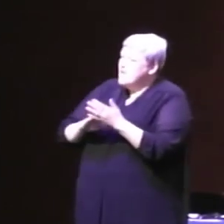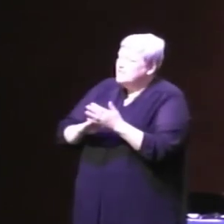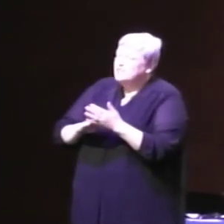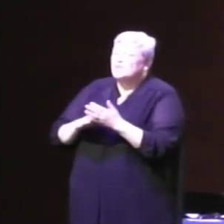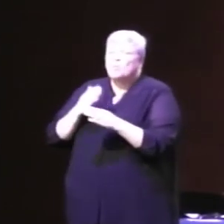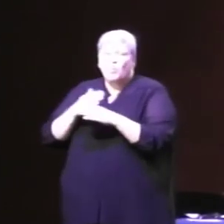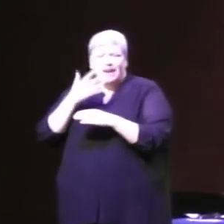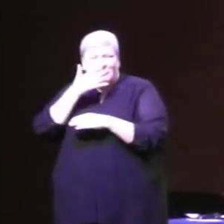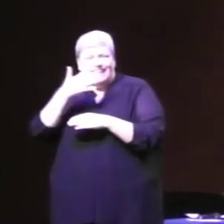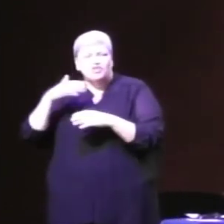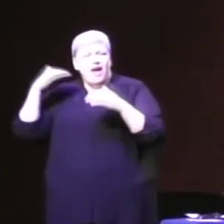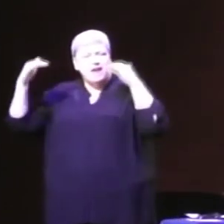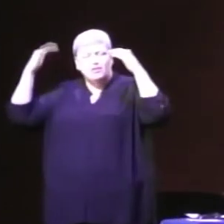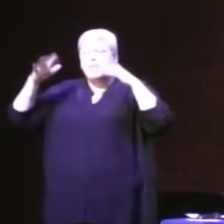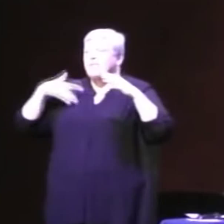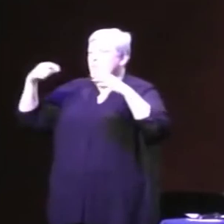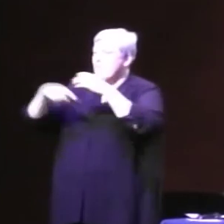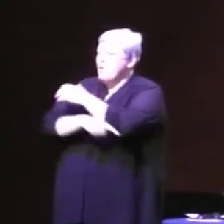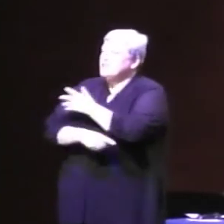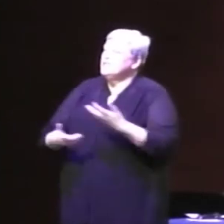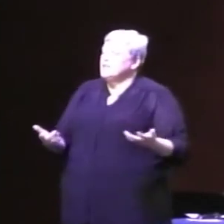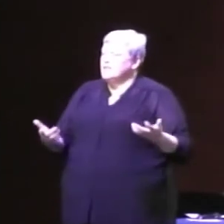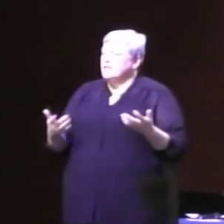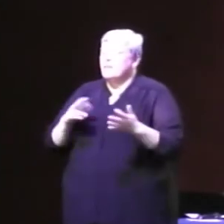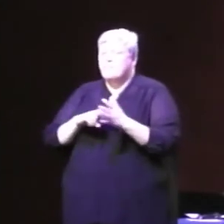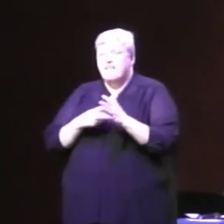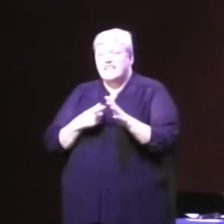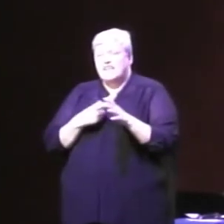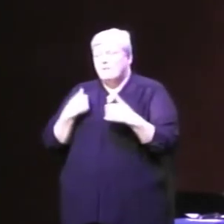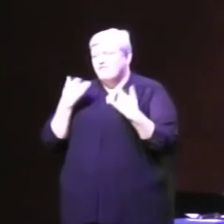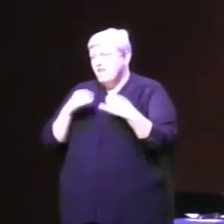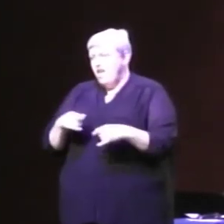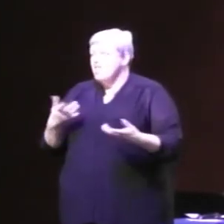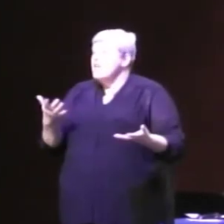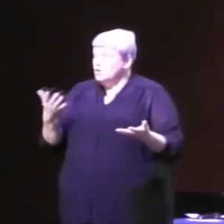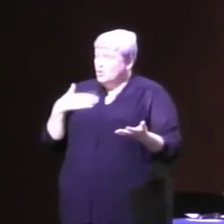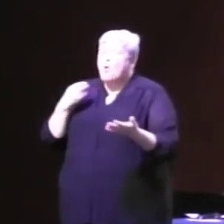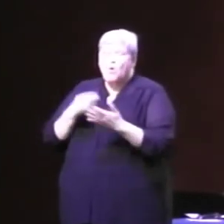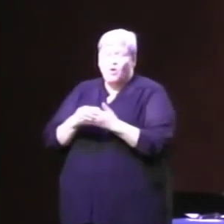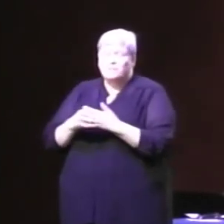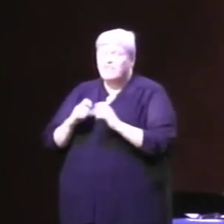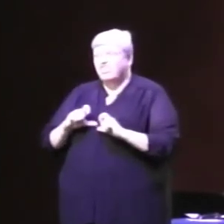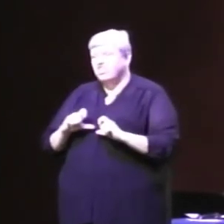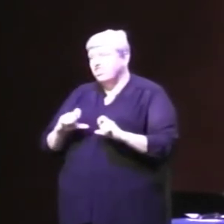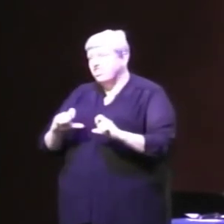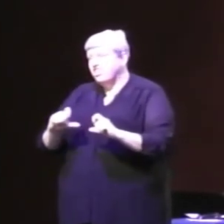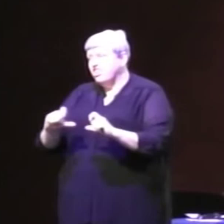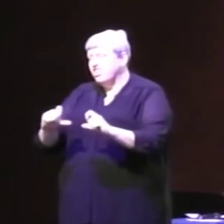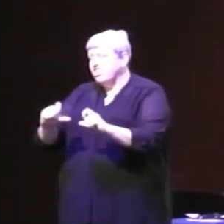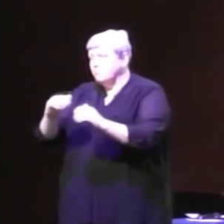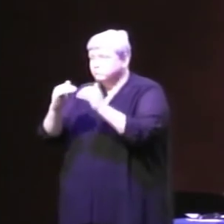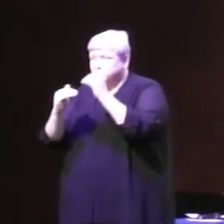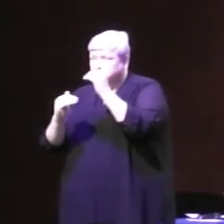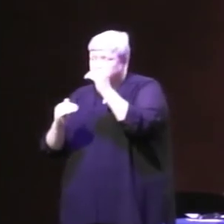adults living in poverty. His plan A has failed. The economy is stagnating, inequality is